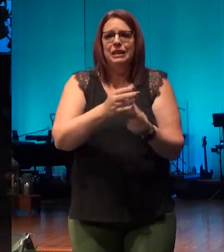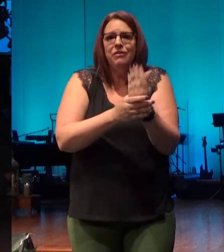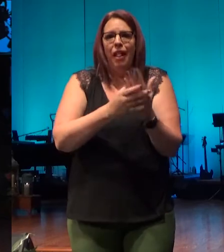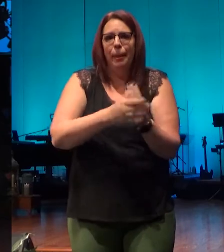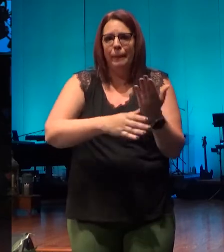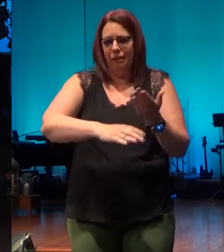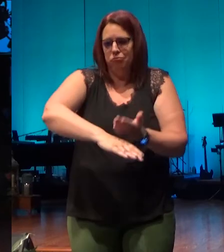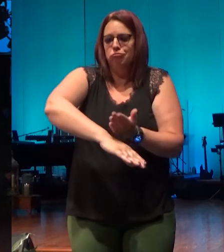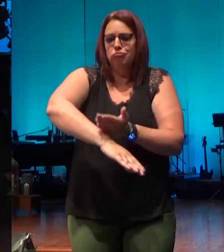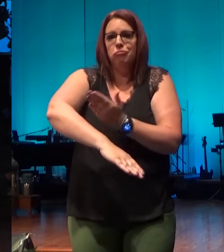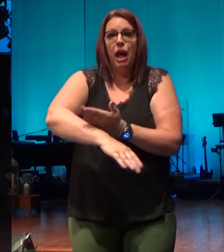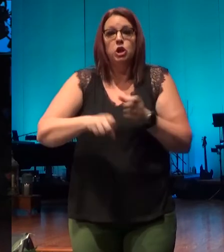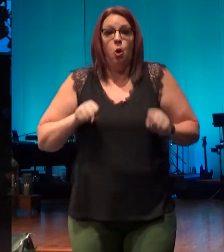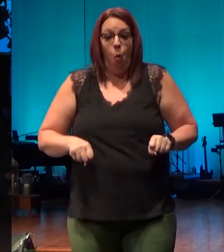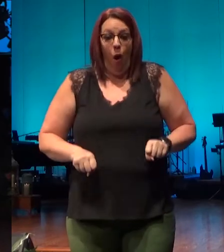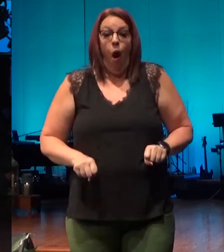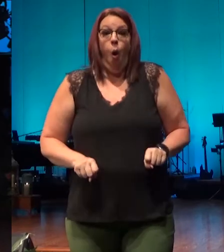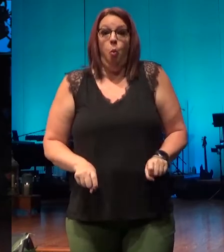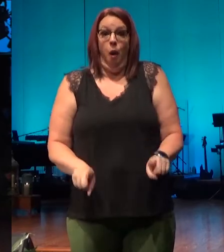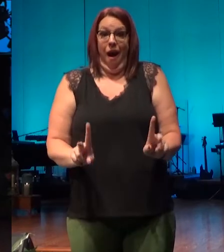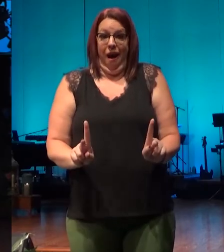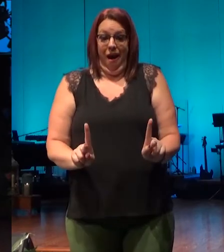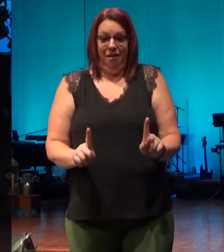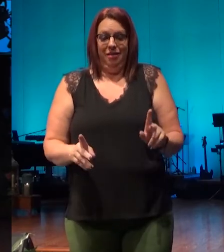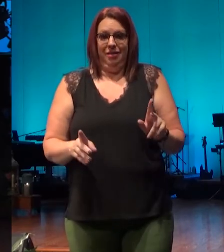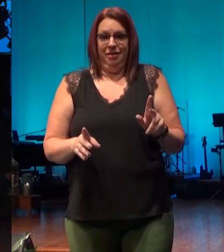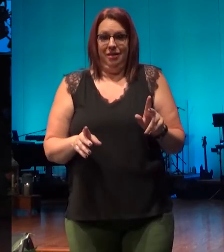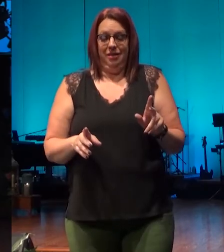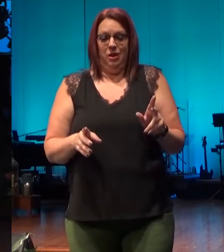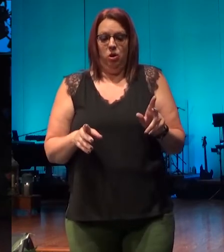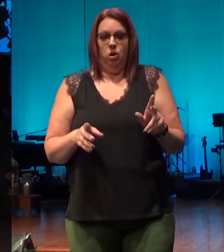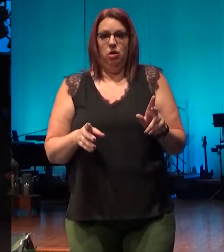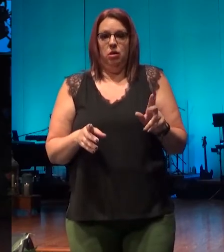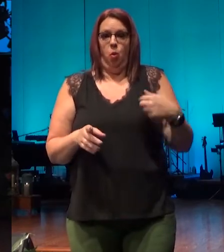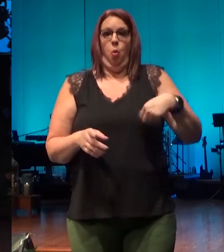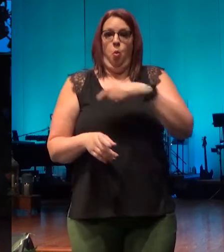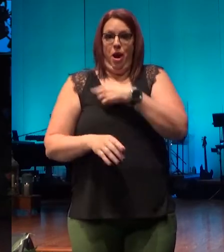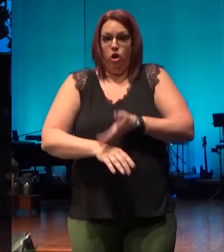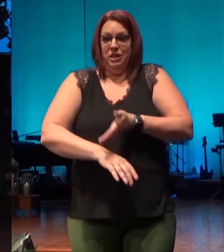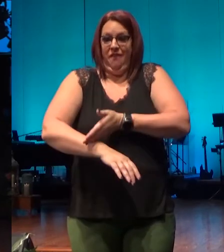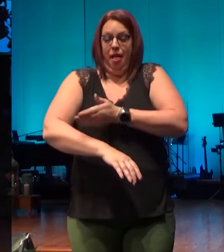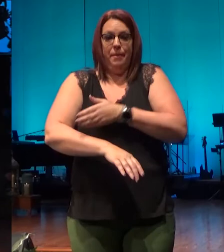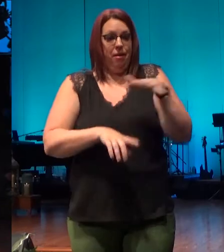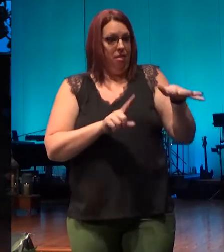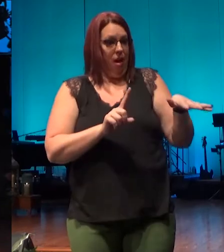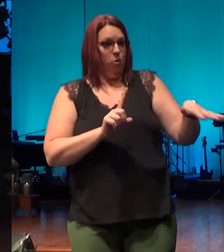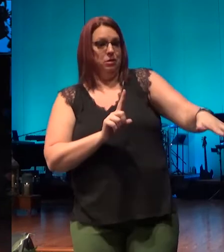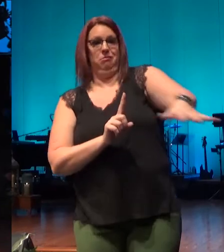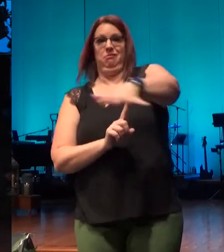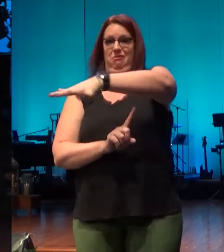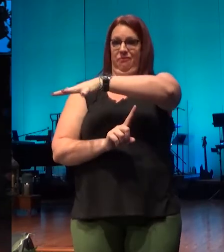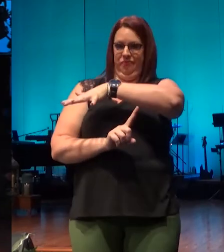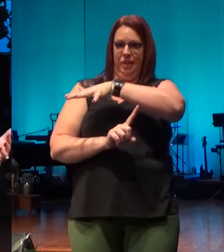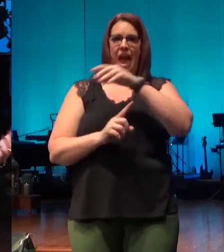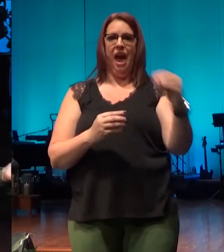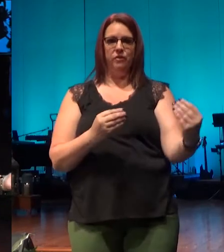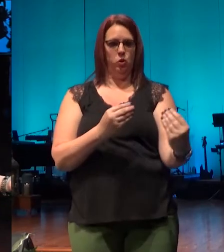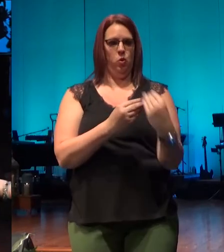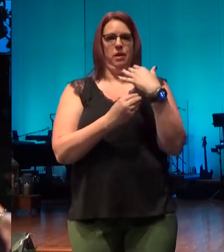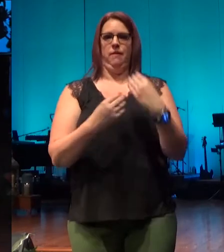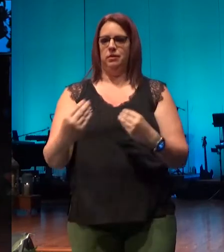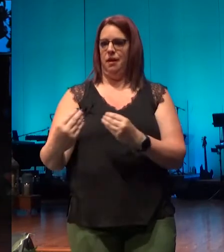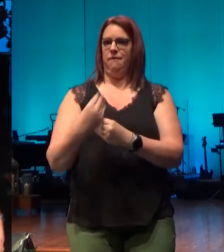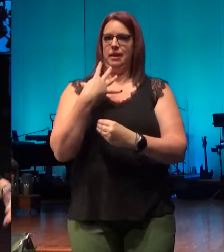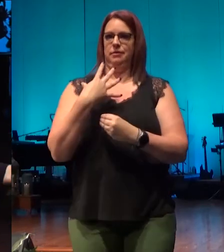developing, people around us must guide us, support us, give us input about what it means to be